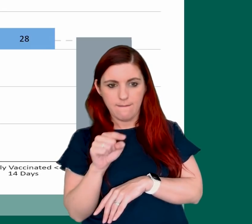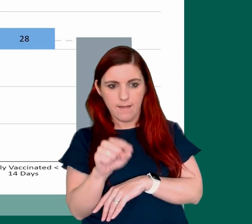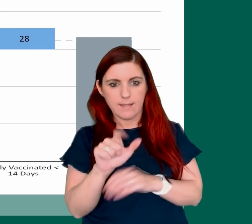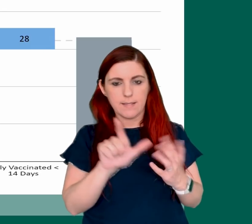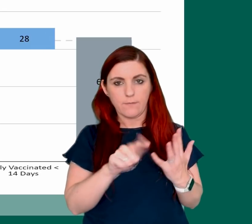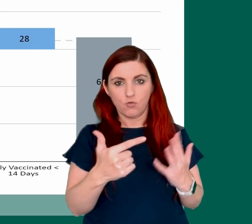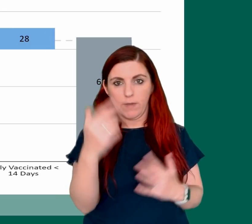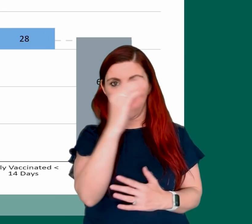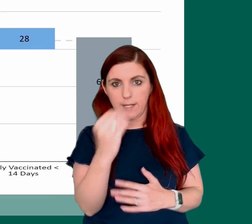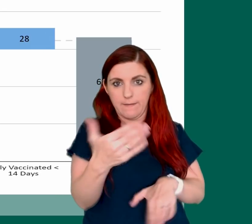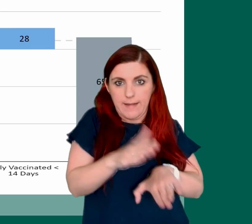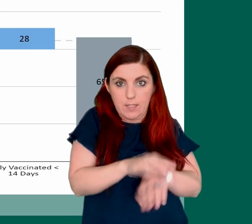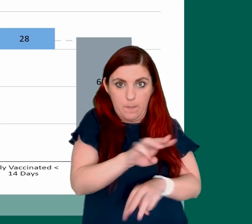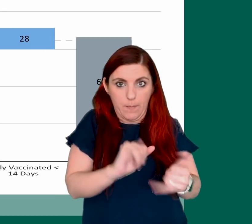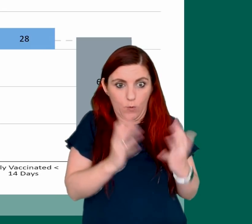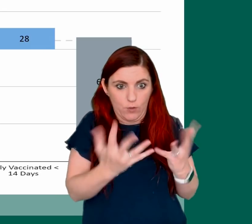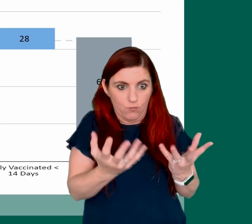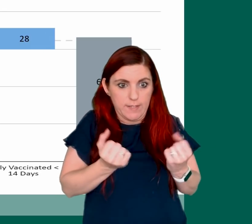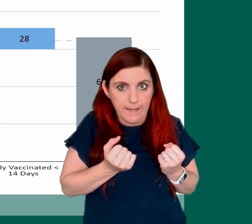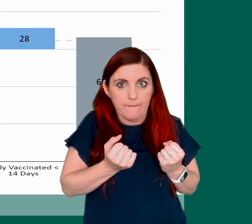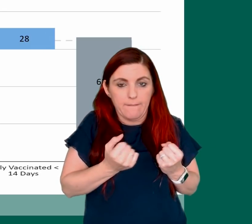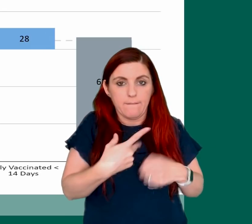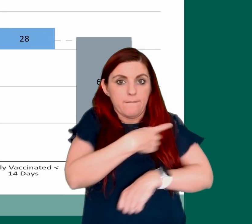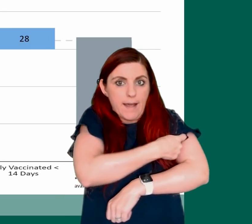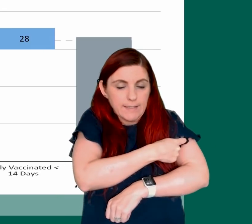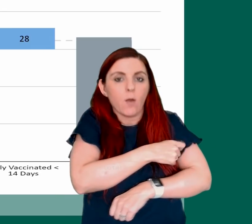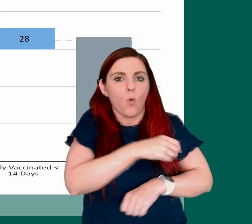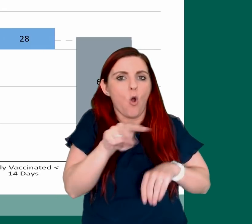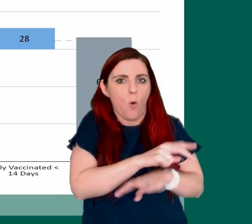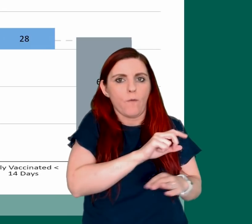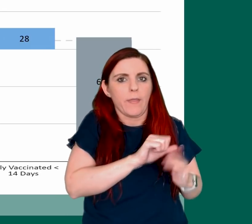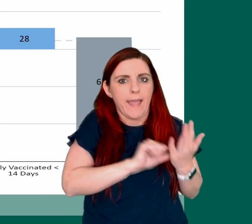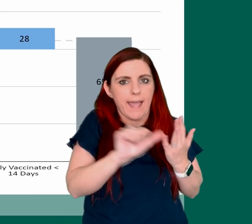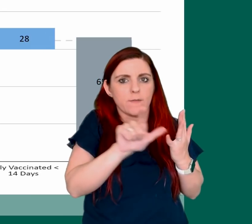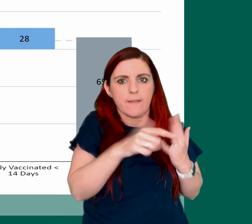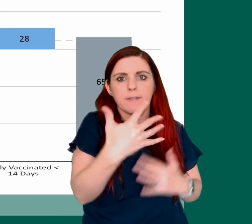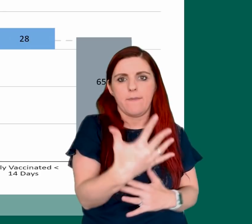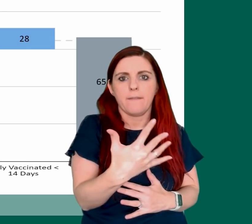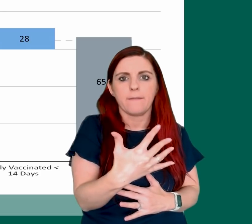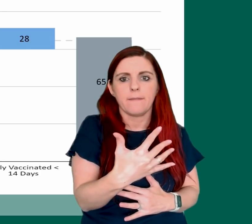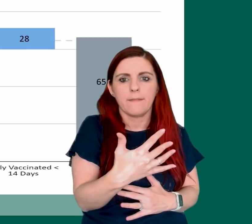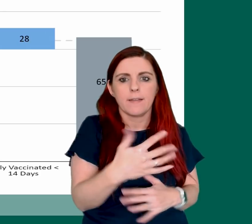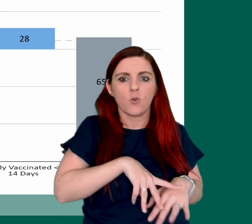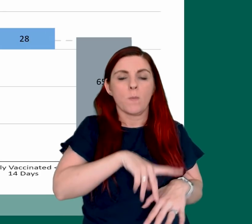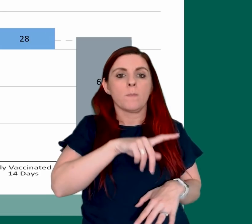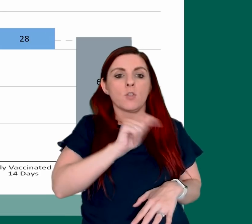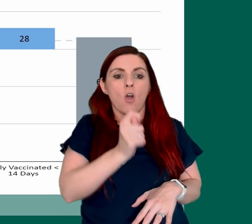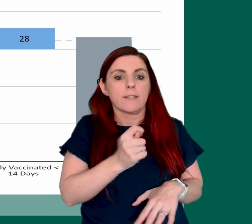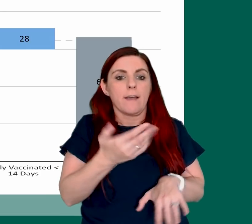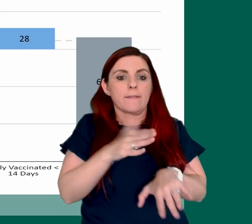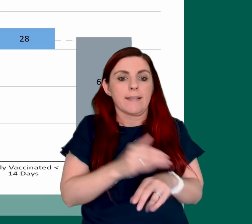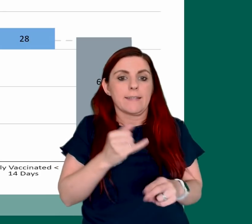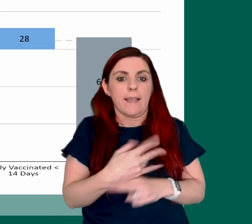73% of deaths in those who are fully vaccinated or in the over 75s, but the majority of deaths were just in the vaccination group of 51%.